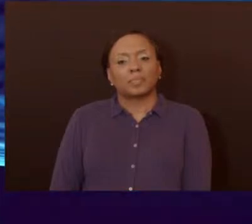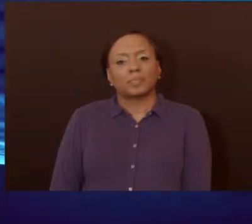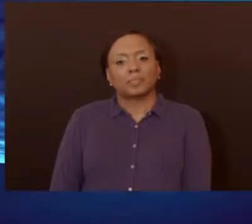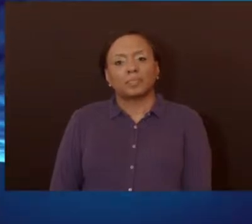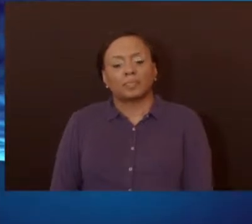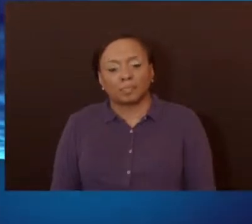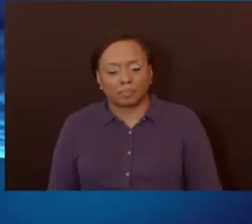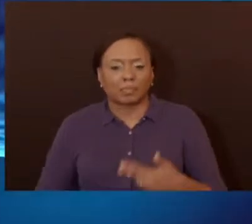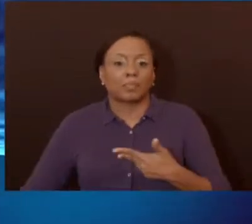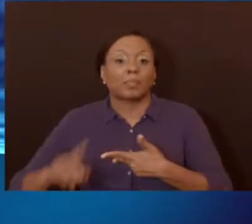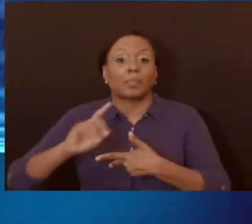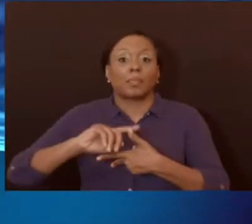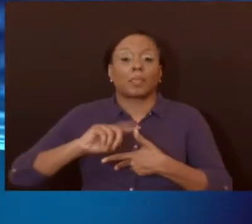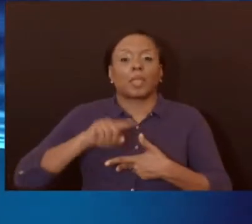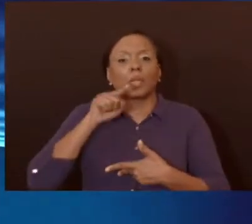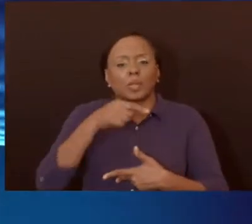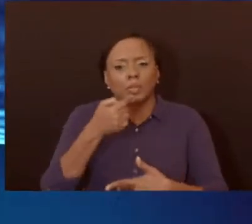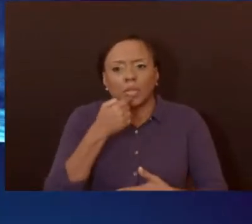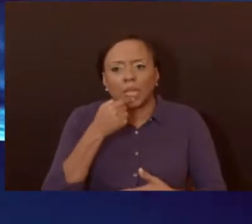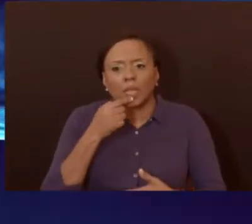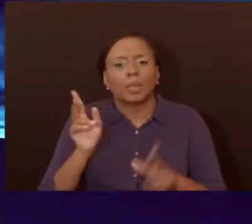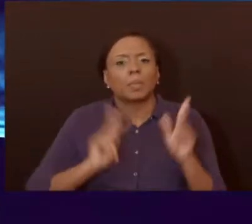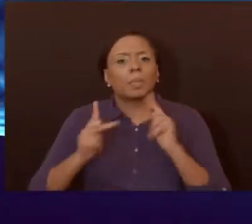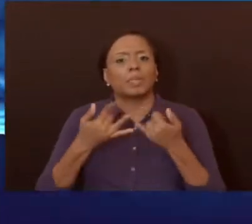penalties attached to these